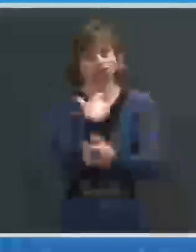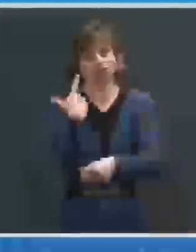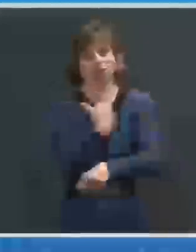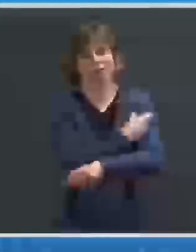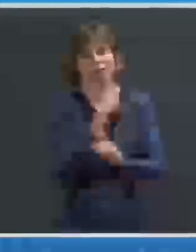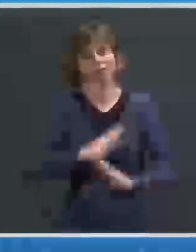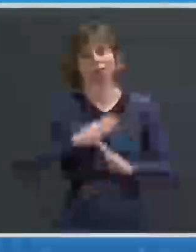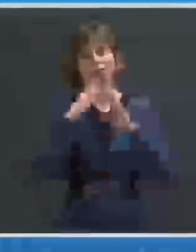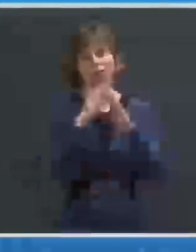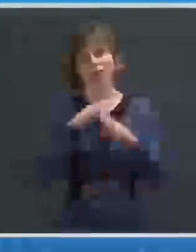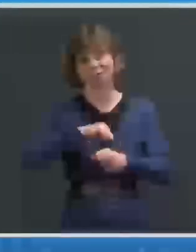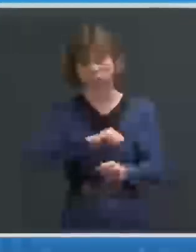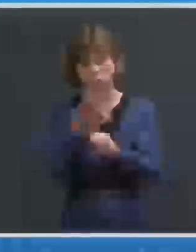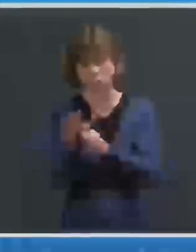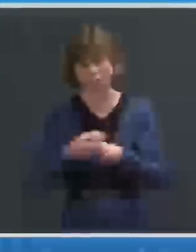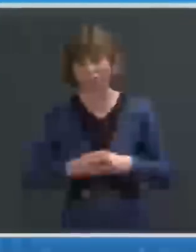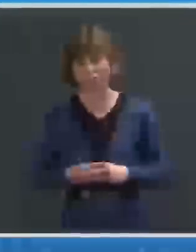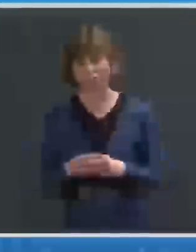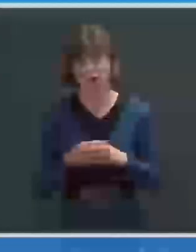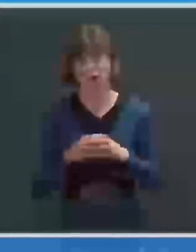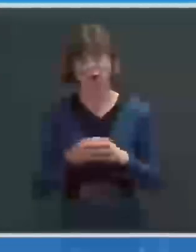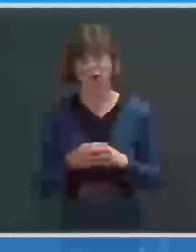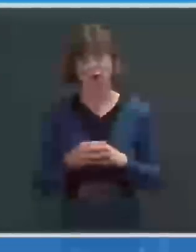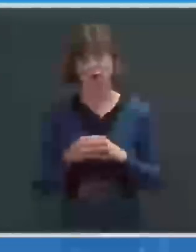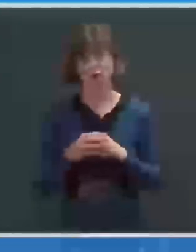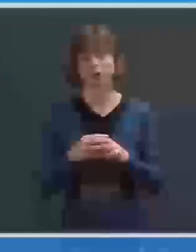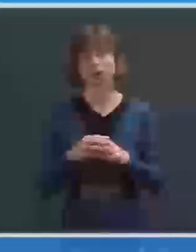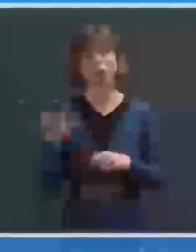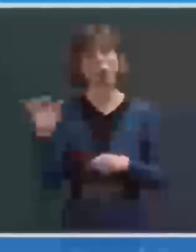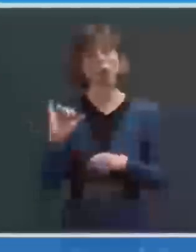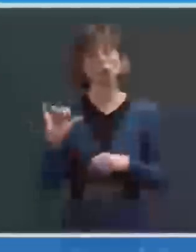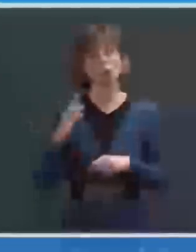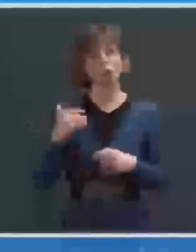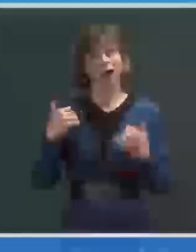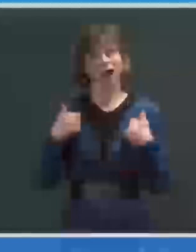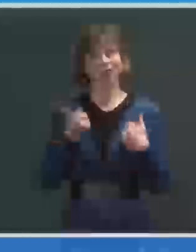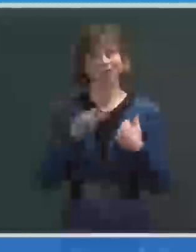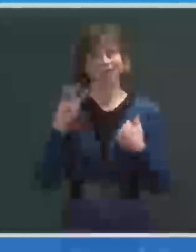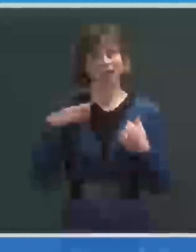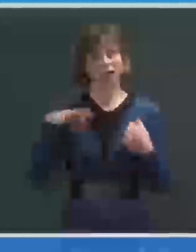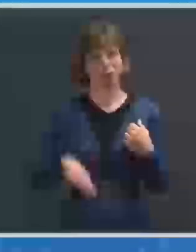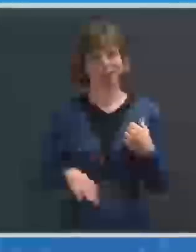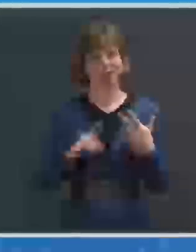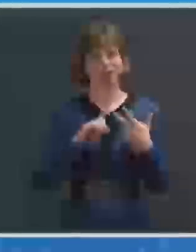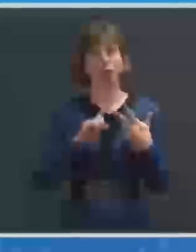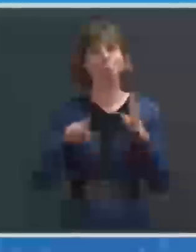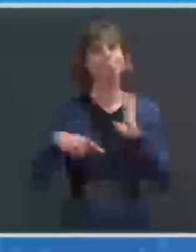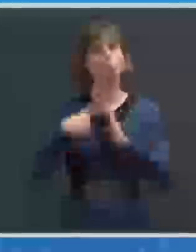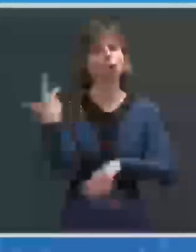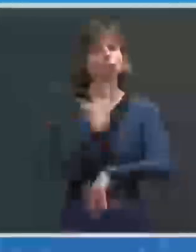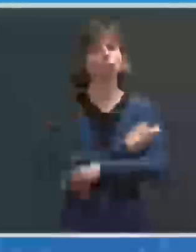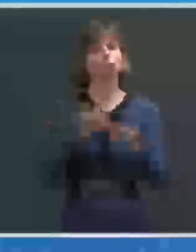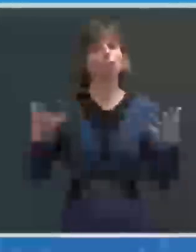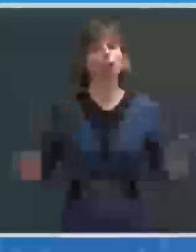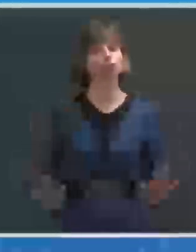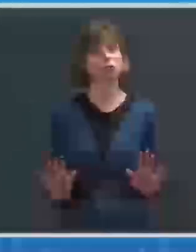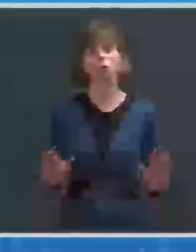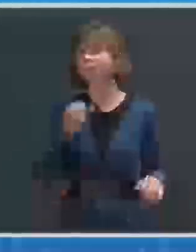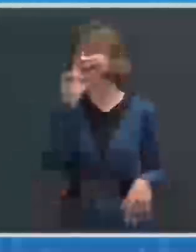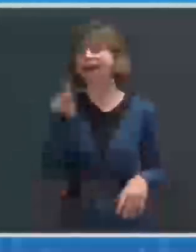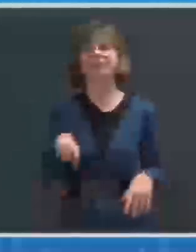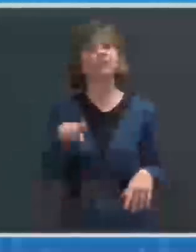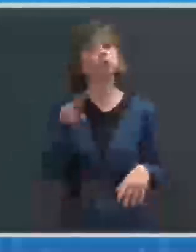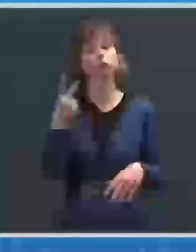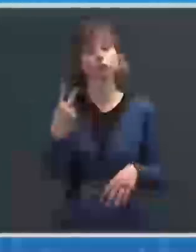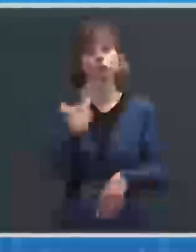from COVID-19. It also offers several unique benefits. It's a single dose vaccine that provides COVID-19